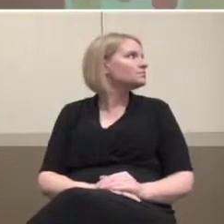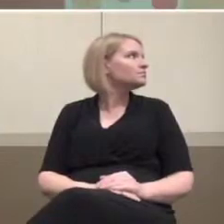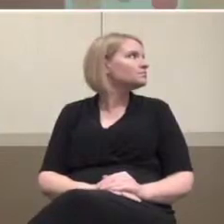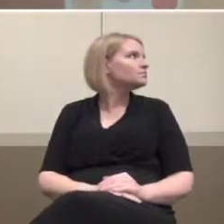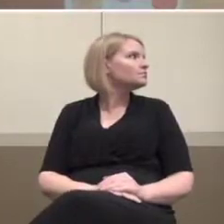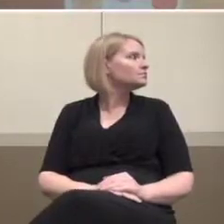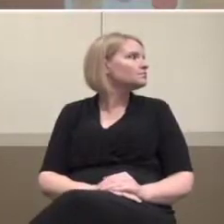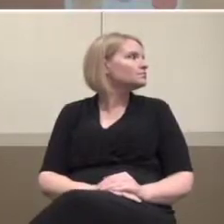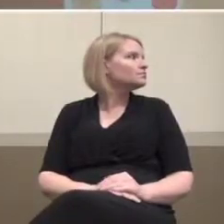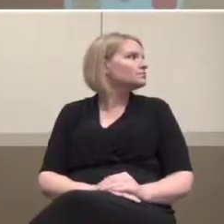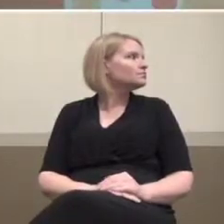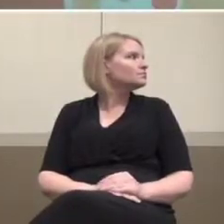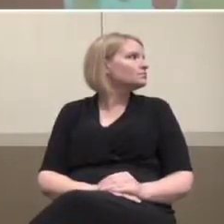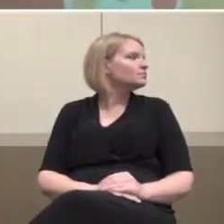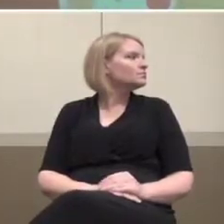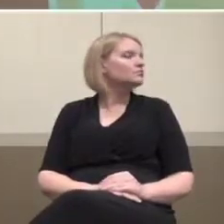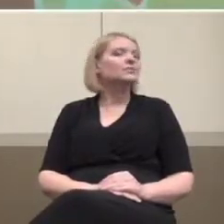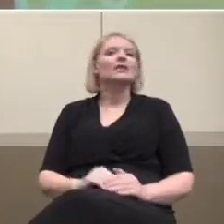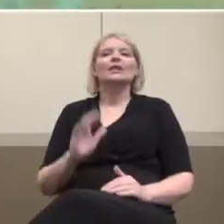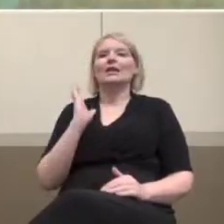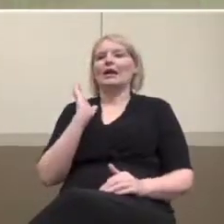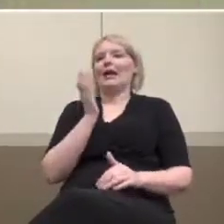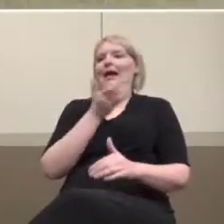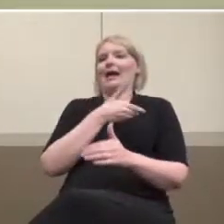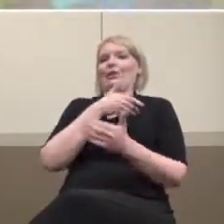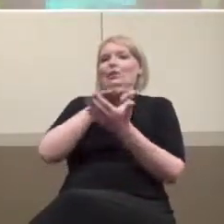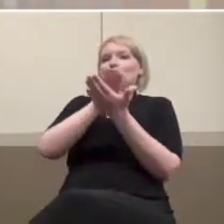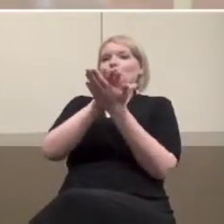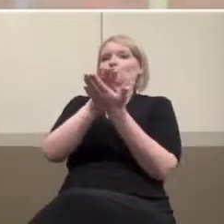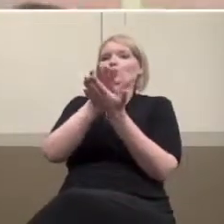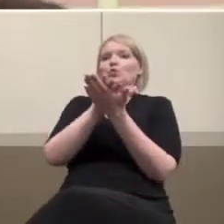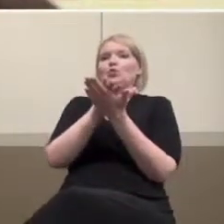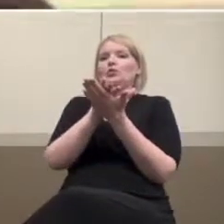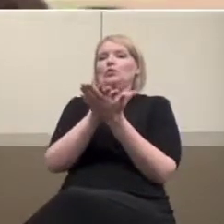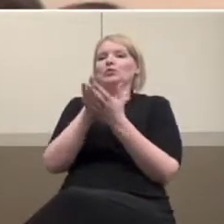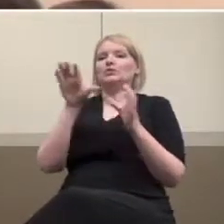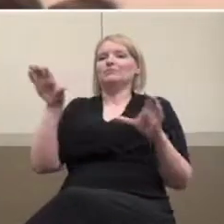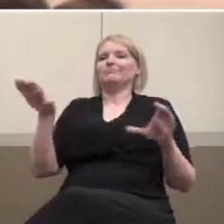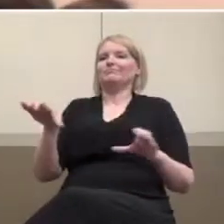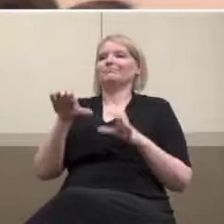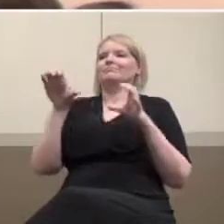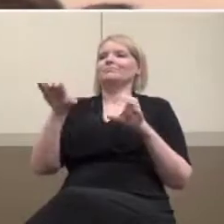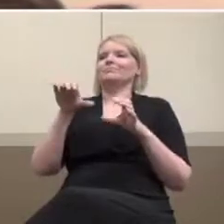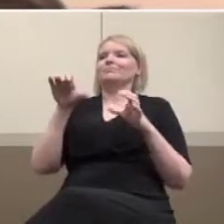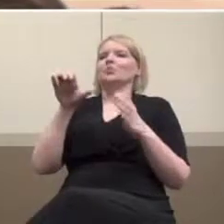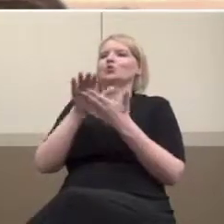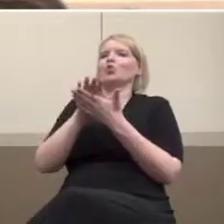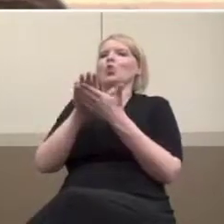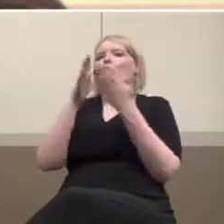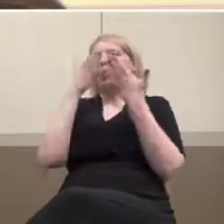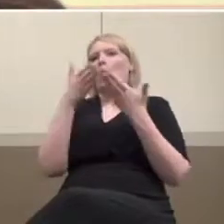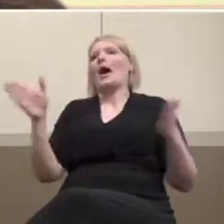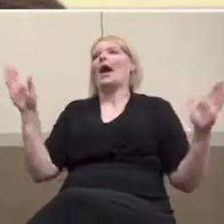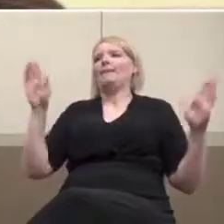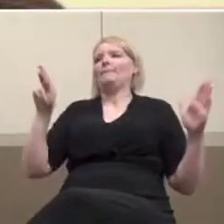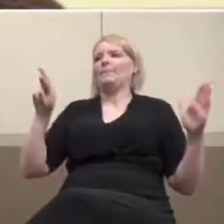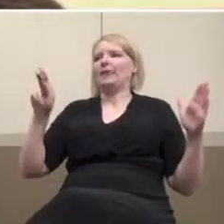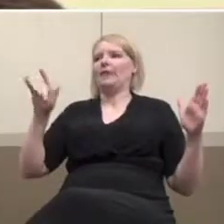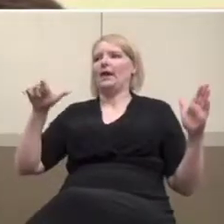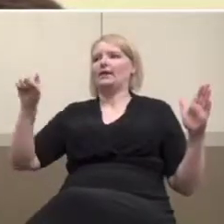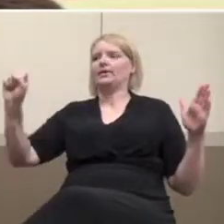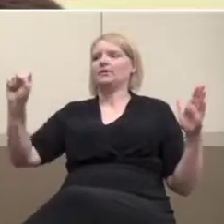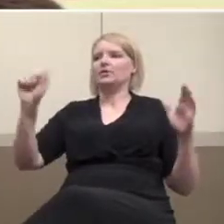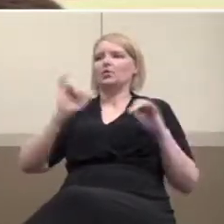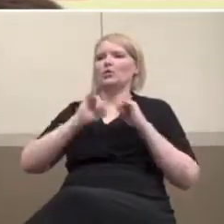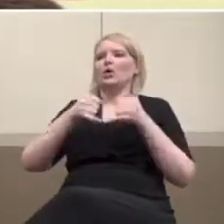Going back here, our school now pretty much does a school-wide PBIS reward, except for